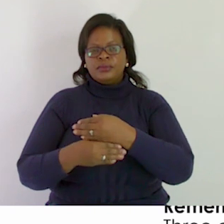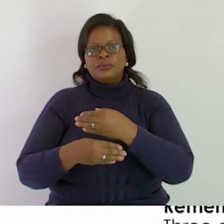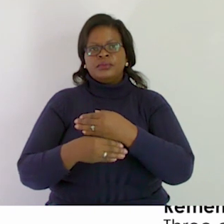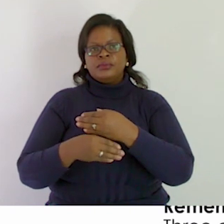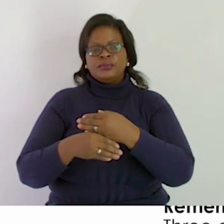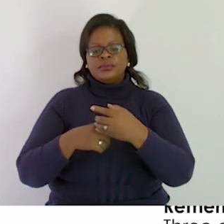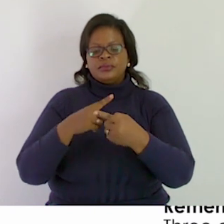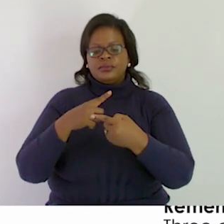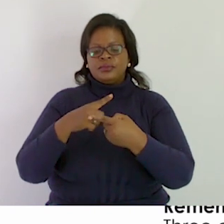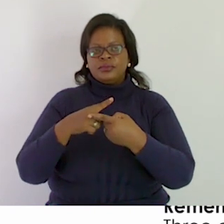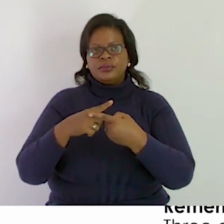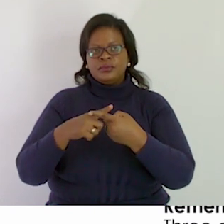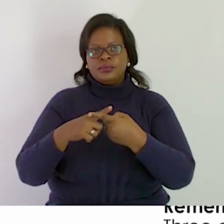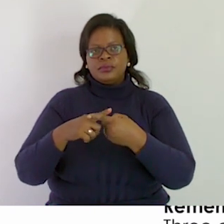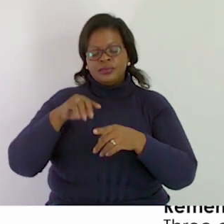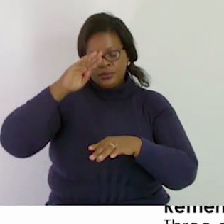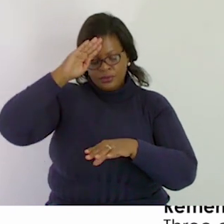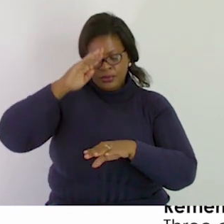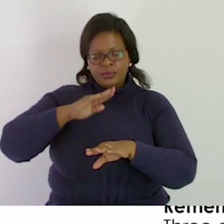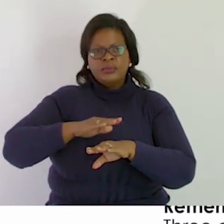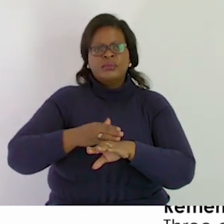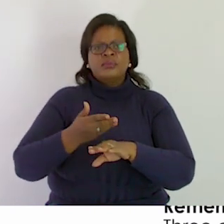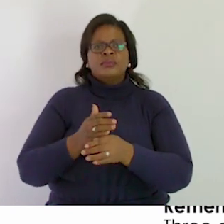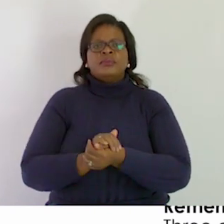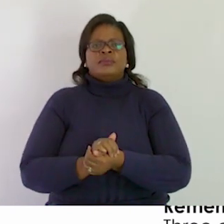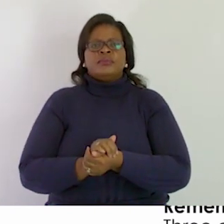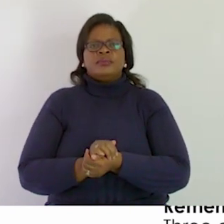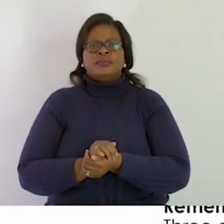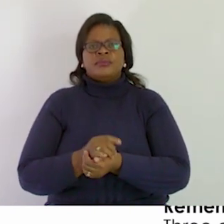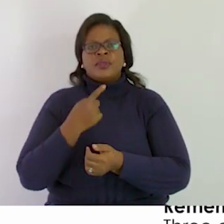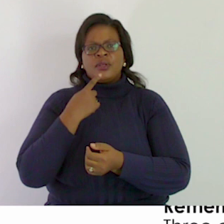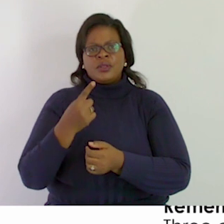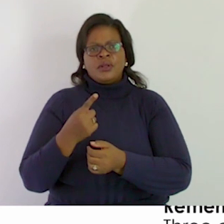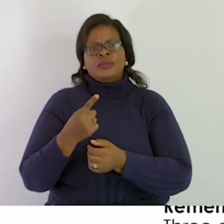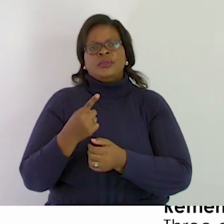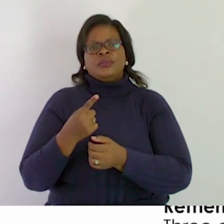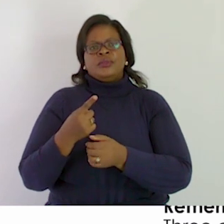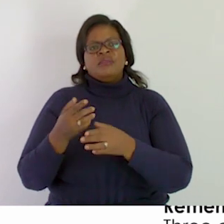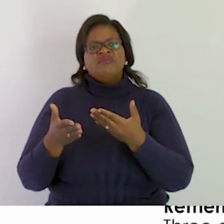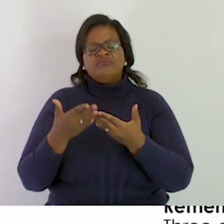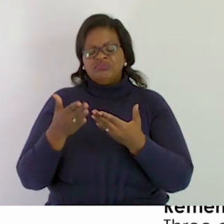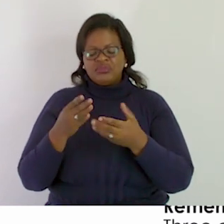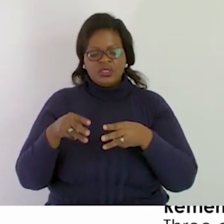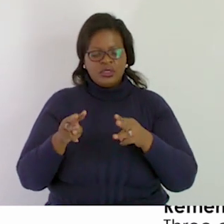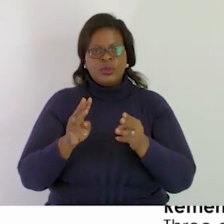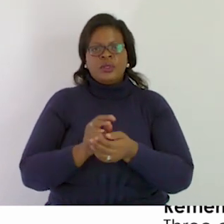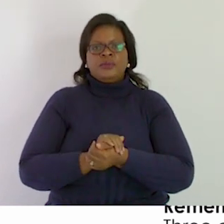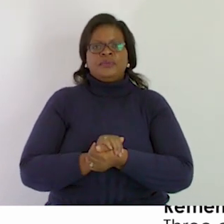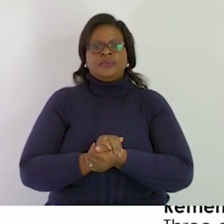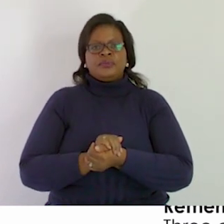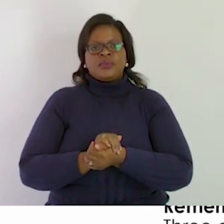associative property. Now, guys, let me tell you the key. Okay, there it says associative property, and then the next one